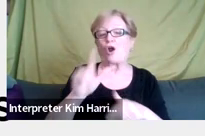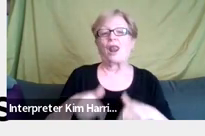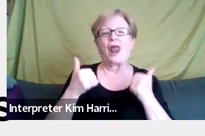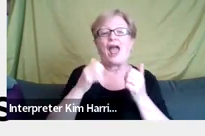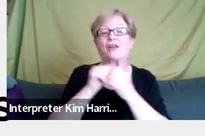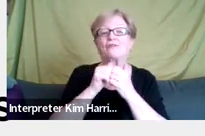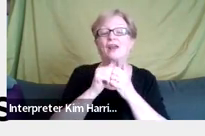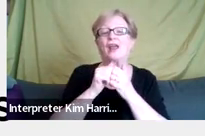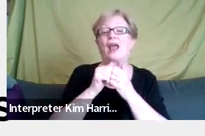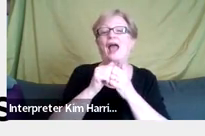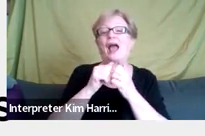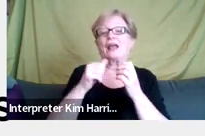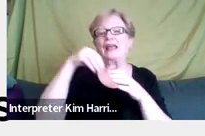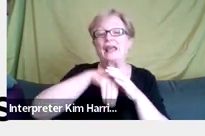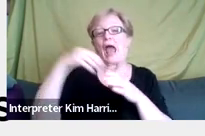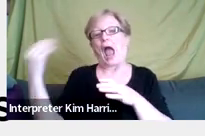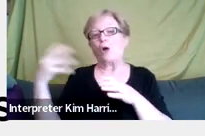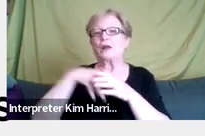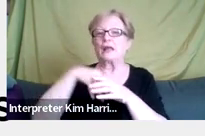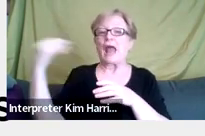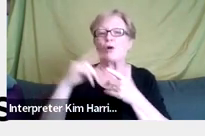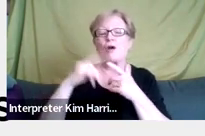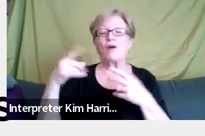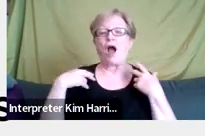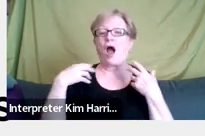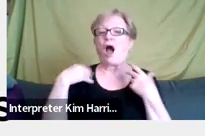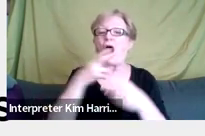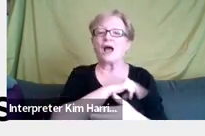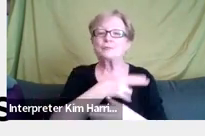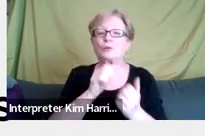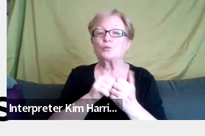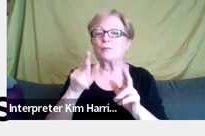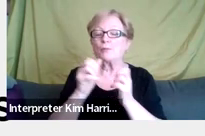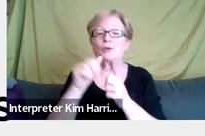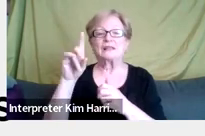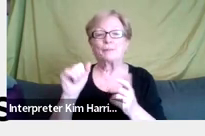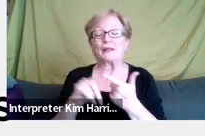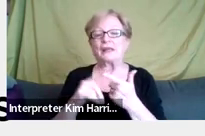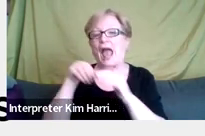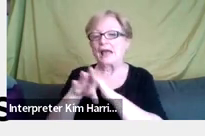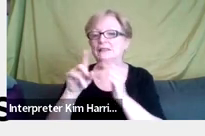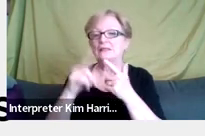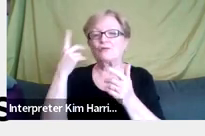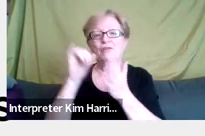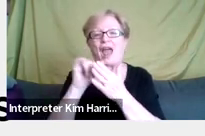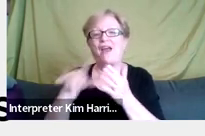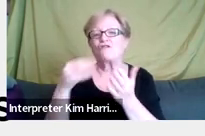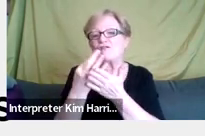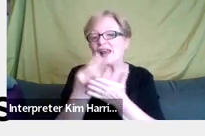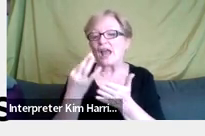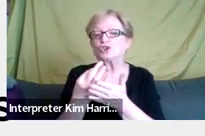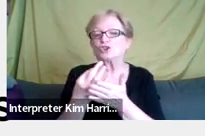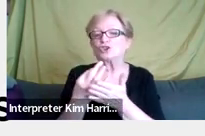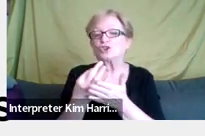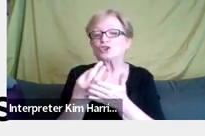of hospitals fighting for access to adequate healthcare options for people with disabilities and access to financial means to assist